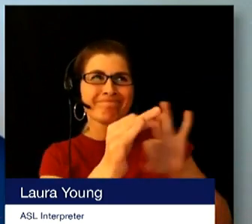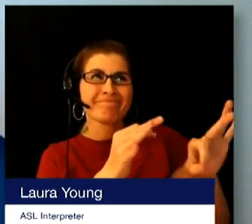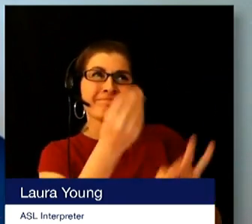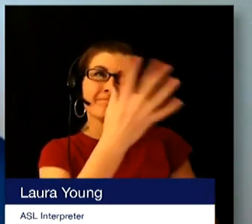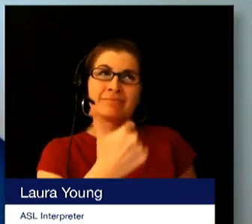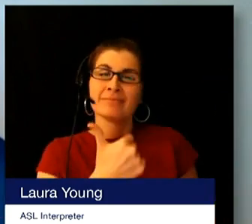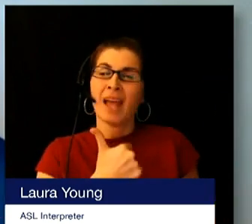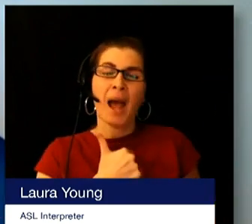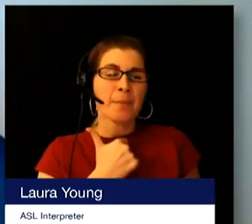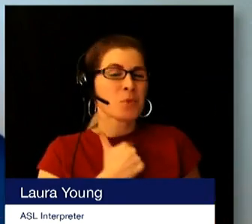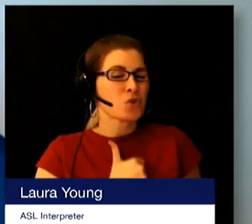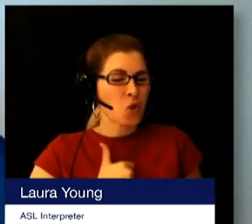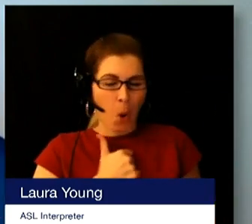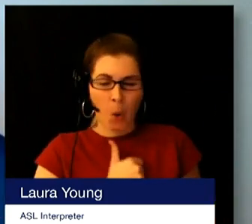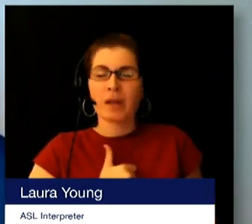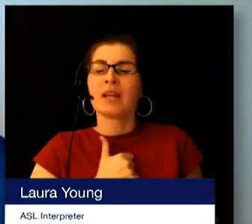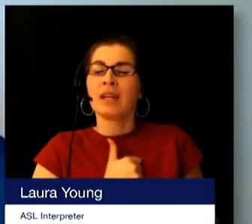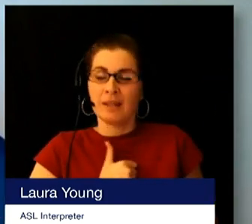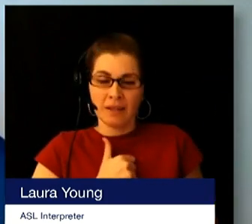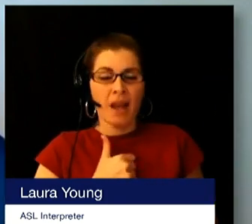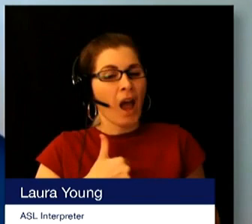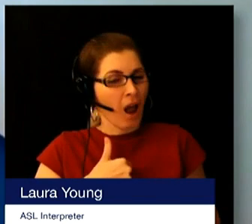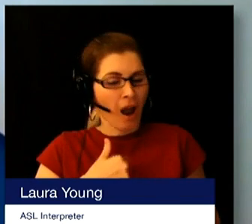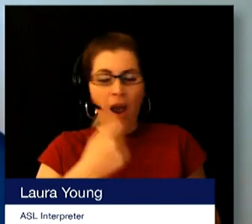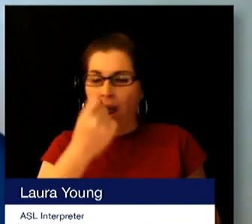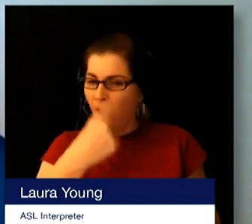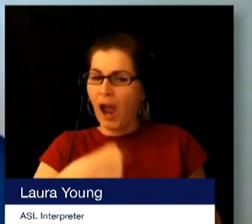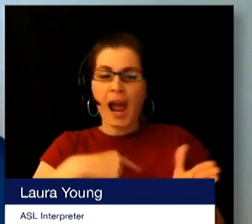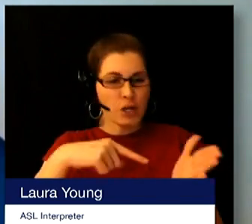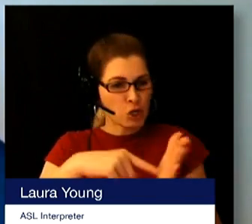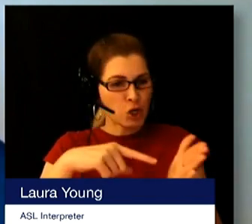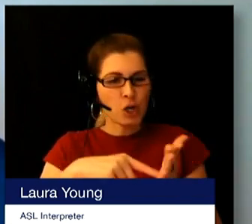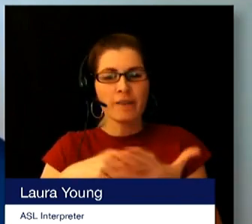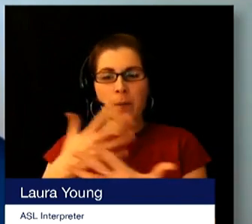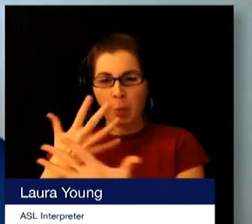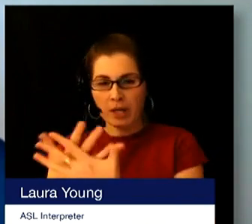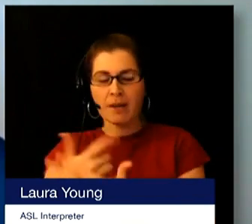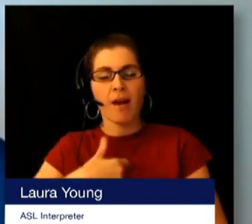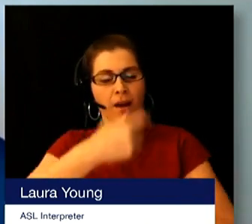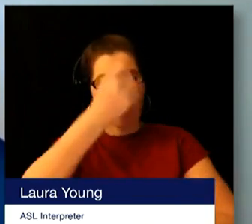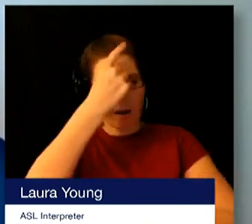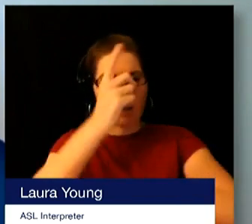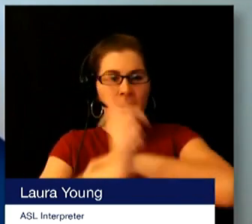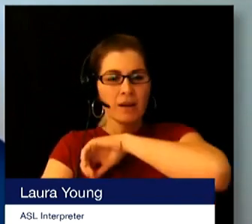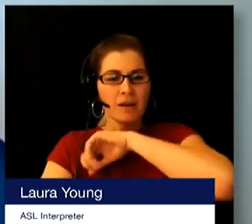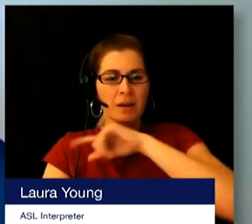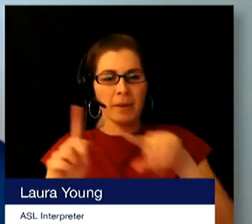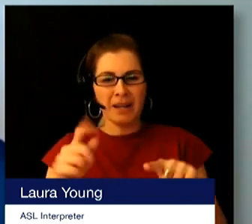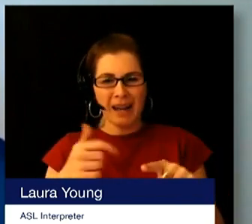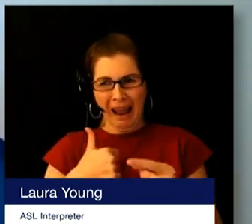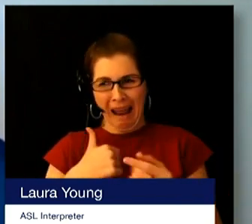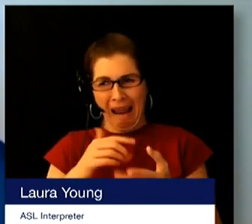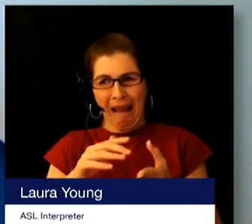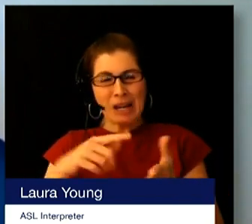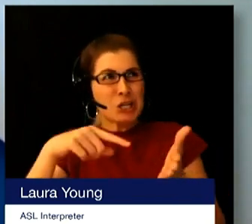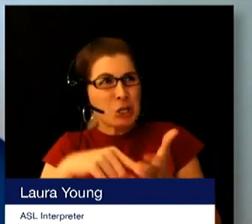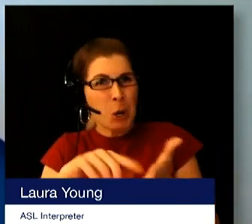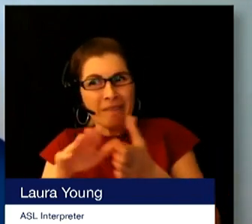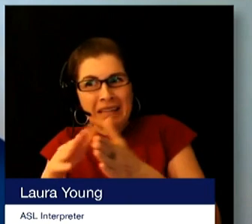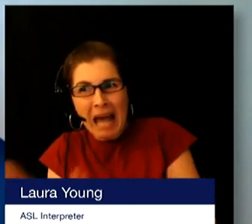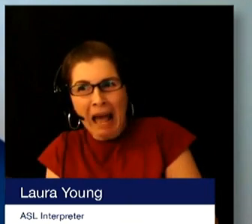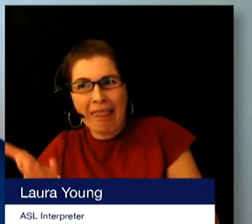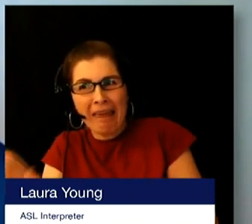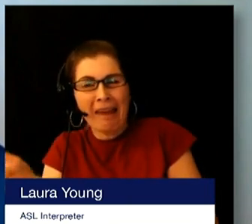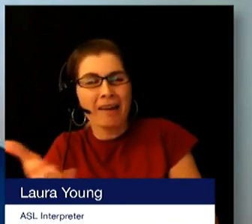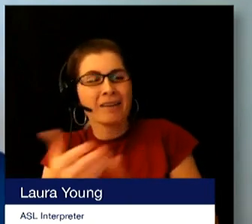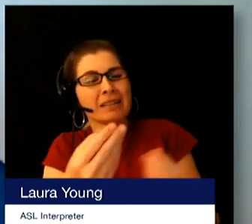for what I did. And I deserve to be in prison and I deserve to be punished, but I didn't deserve to die in there. And to just give me a